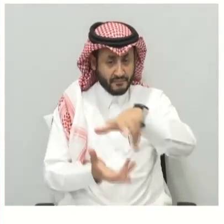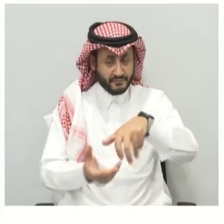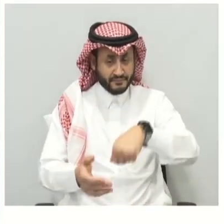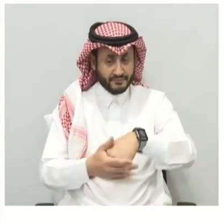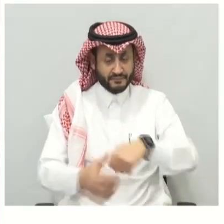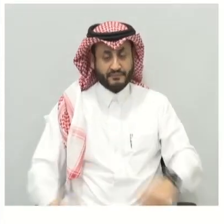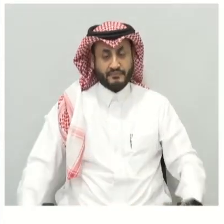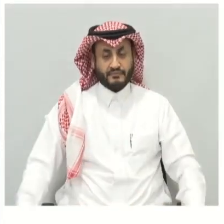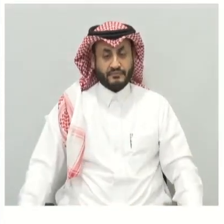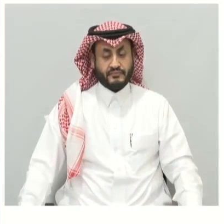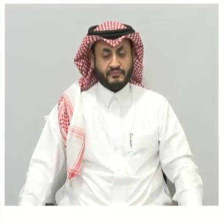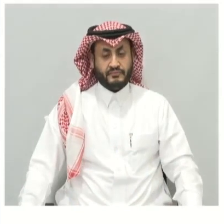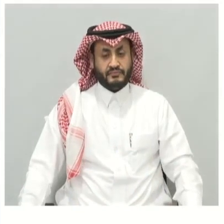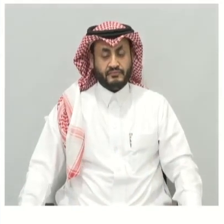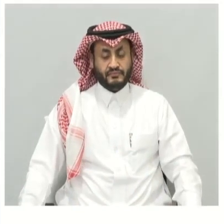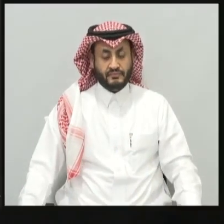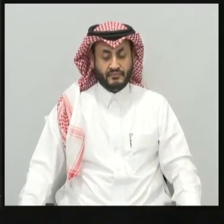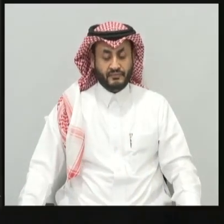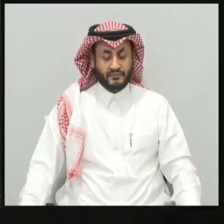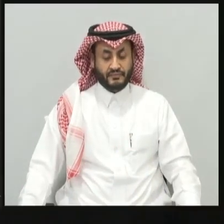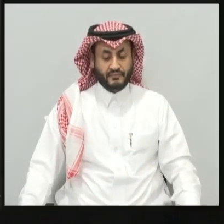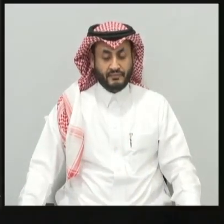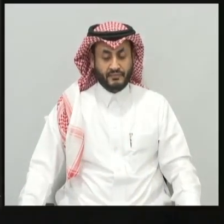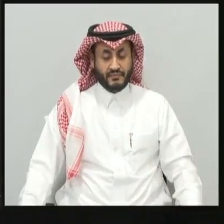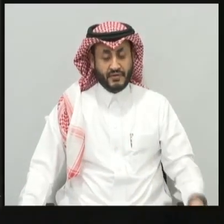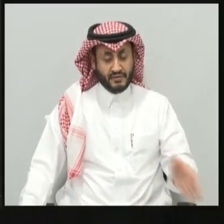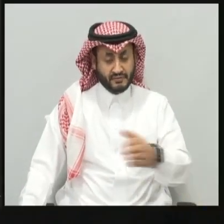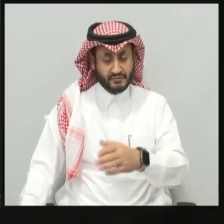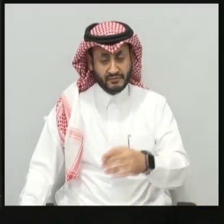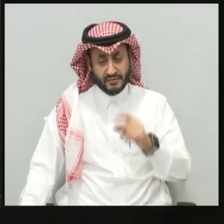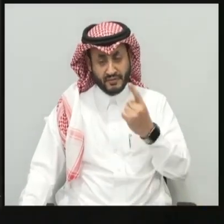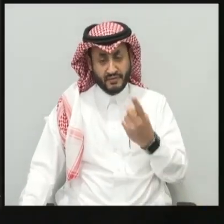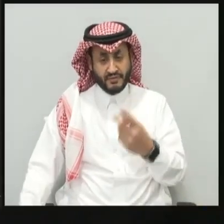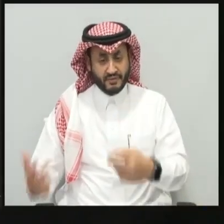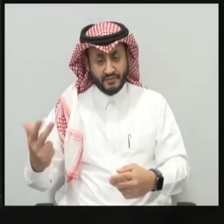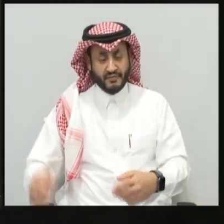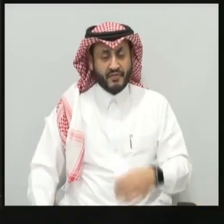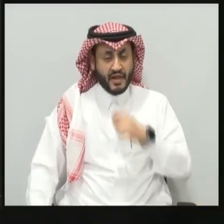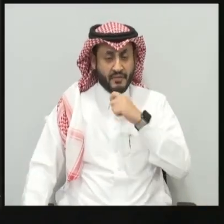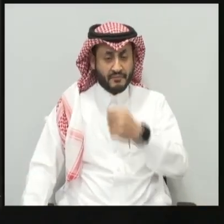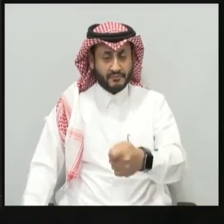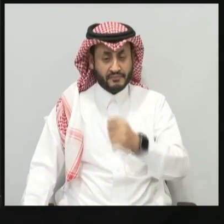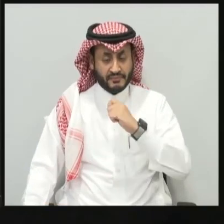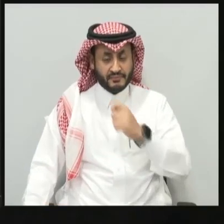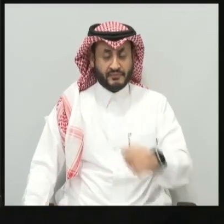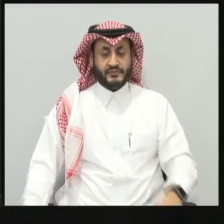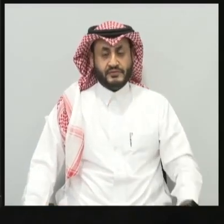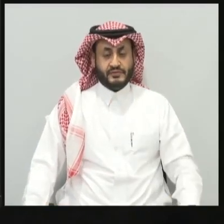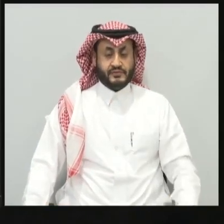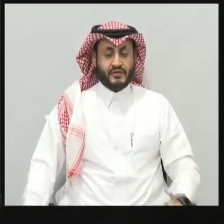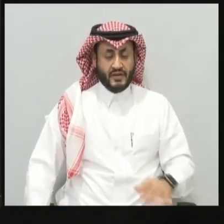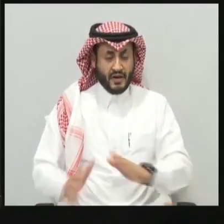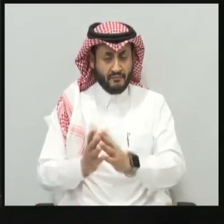He works for a club, a football club. And this man is a reporter. He works for